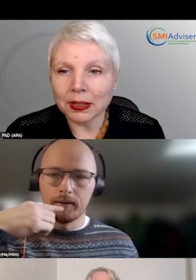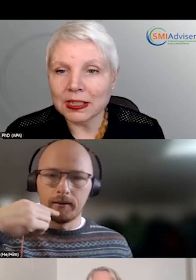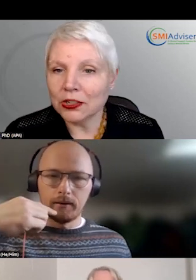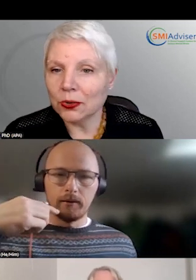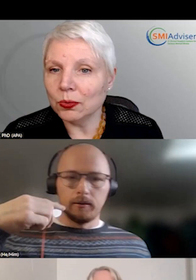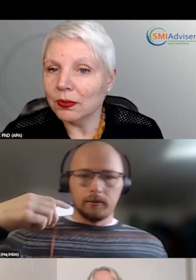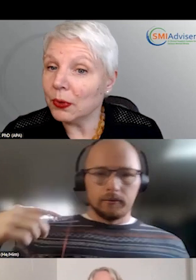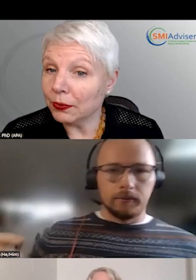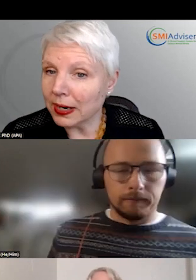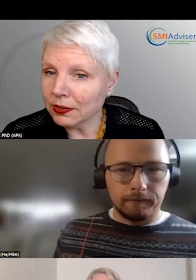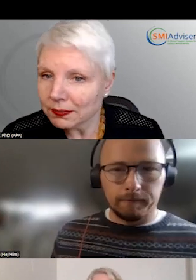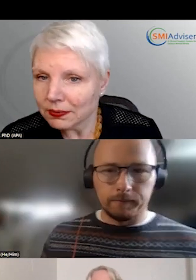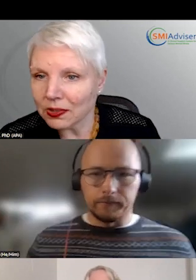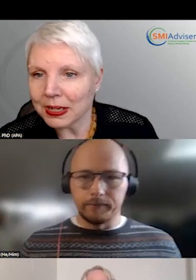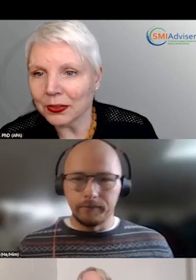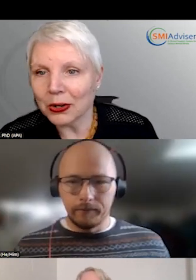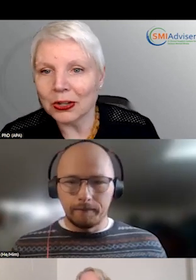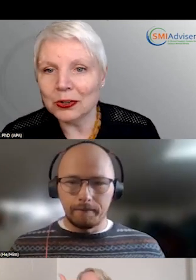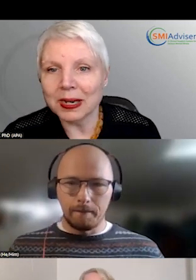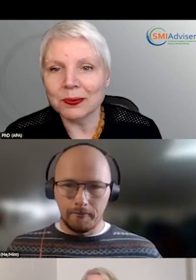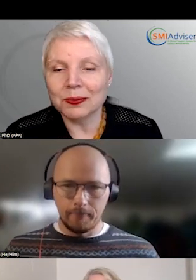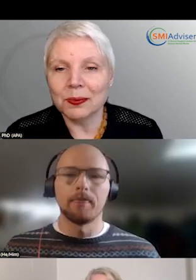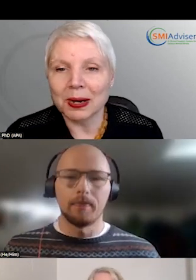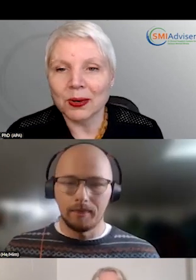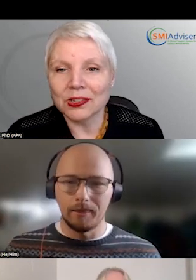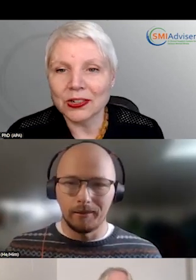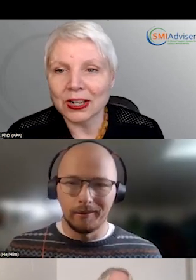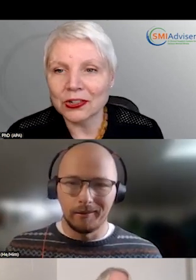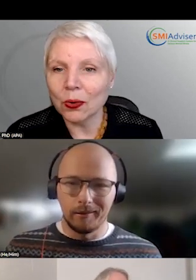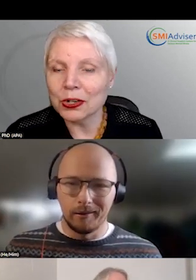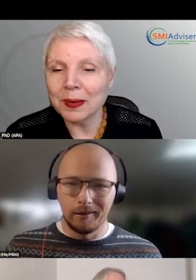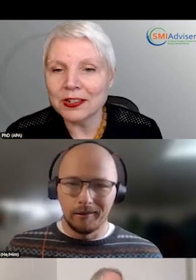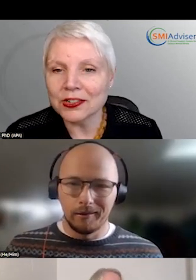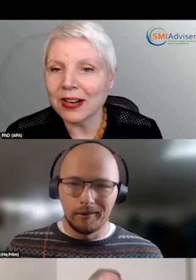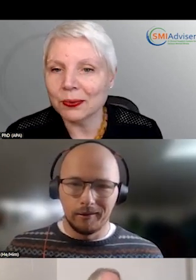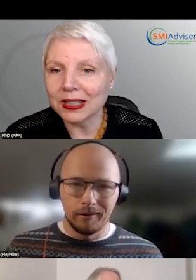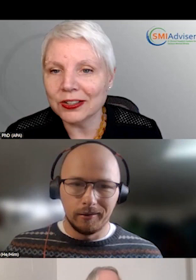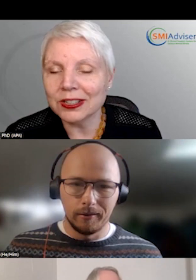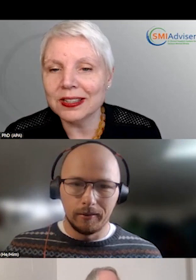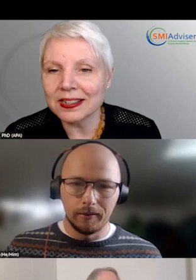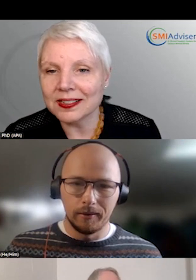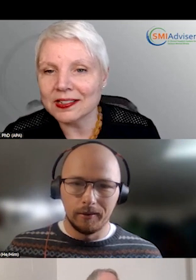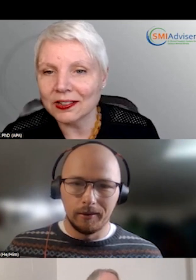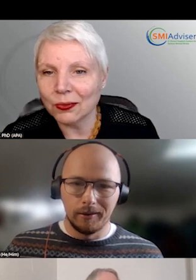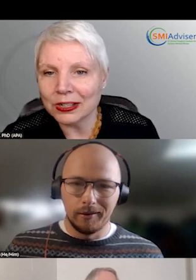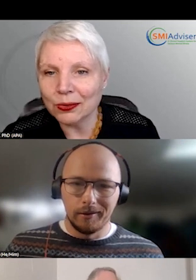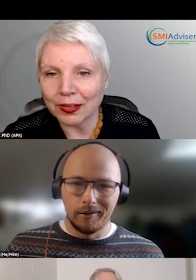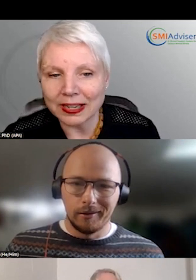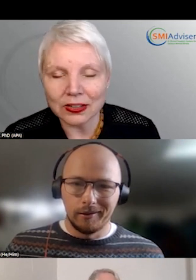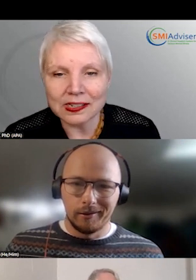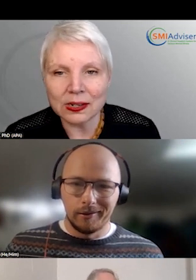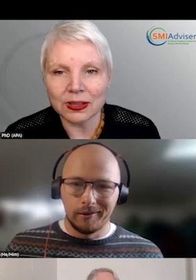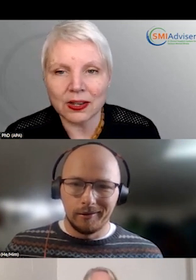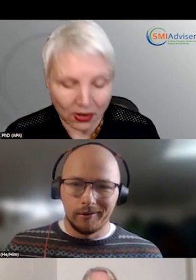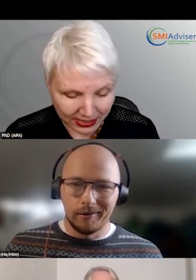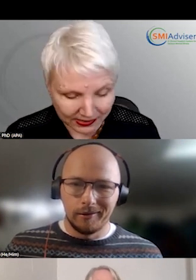have the ability to phone a friend, somebody on the call who you might want to talk to, or you may just have a really good gut sense of what you think.